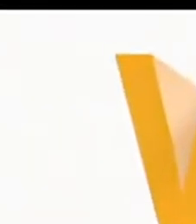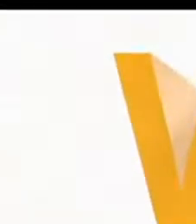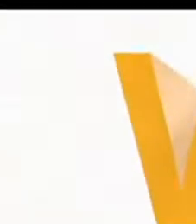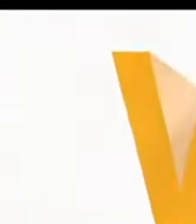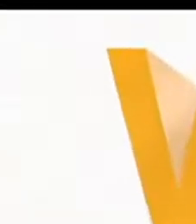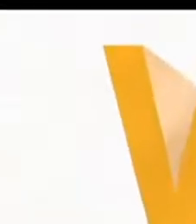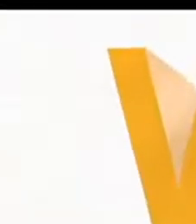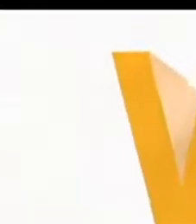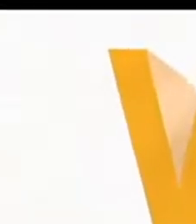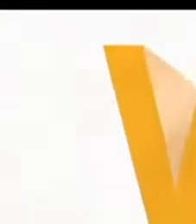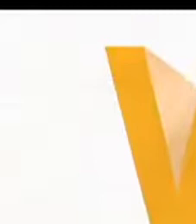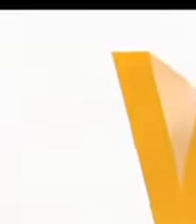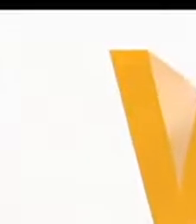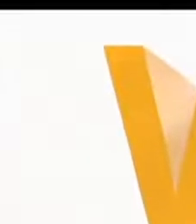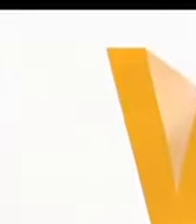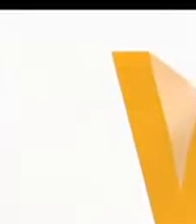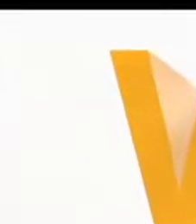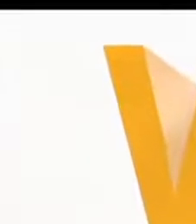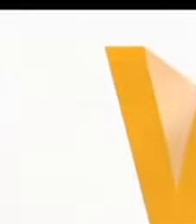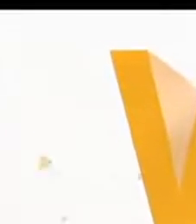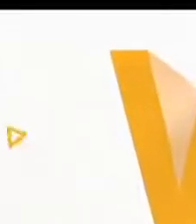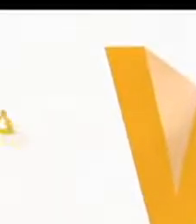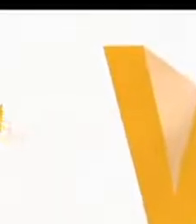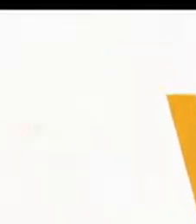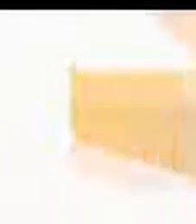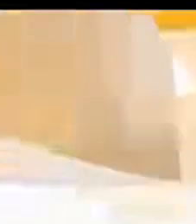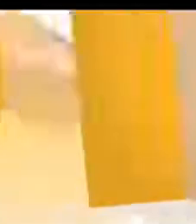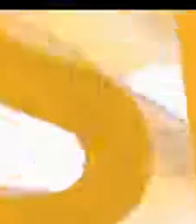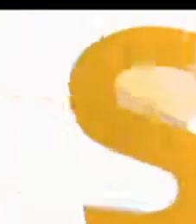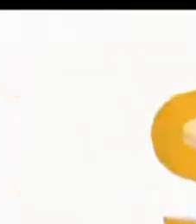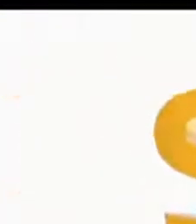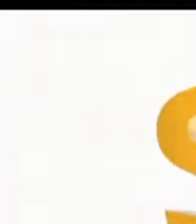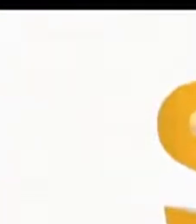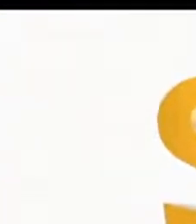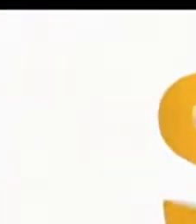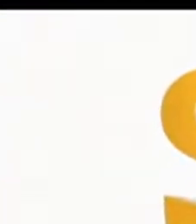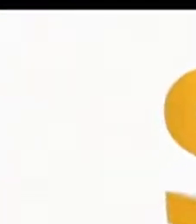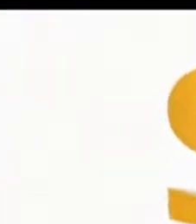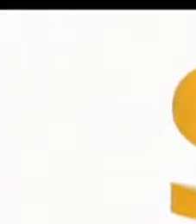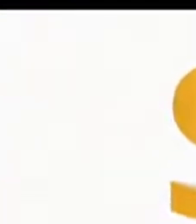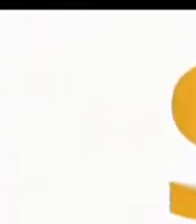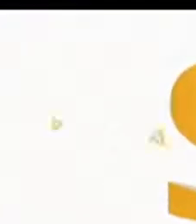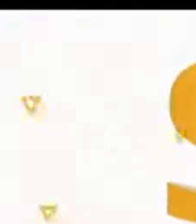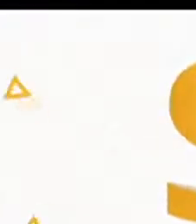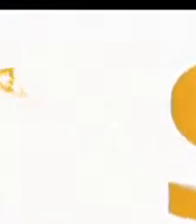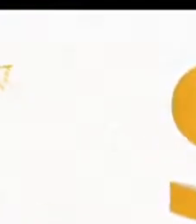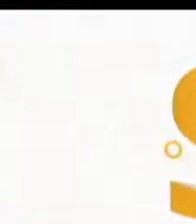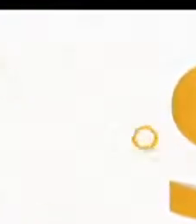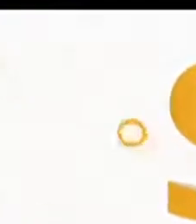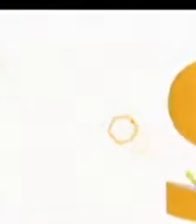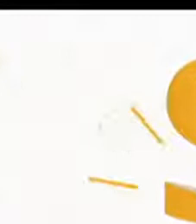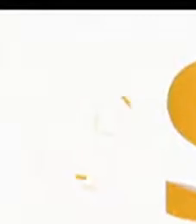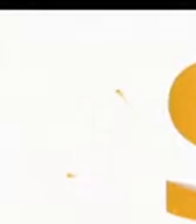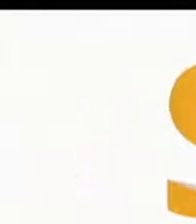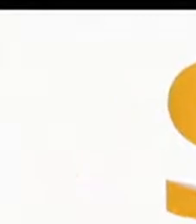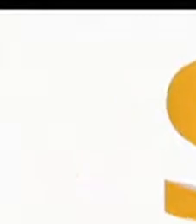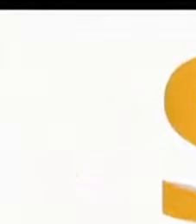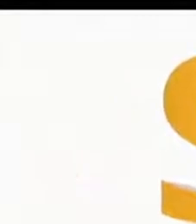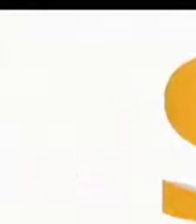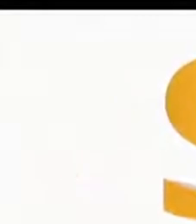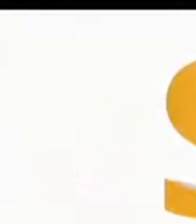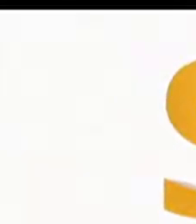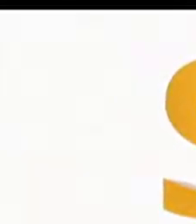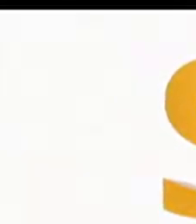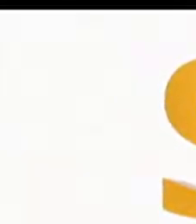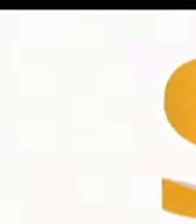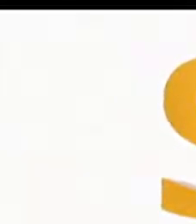Win free airtime with hashtag #LearnOn1. Share your comments on the lessons. SMS your feedback, name and town